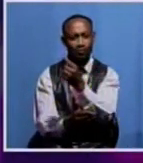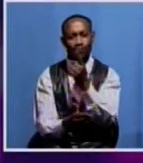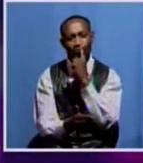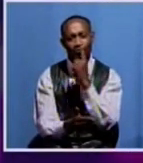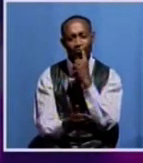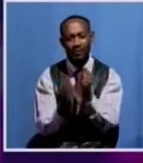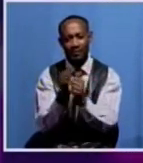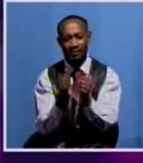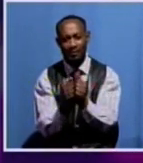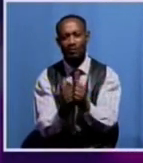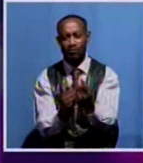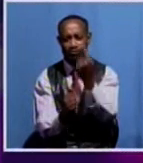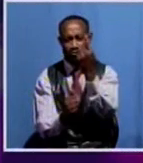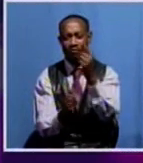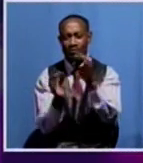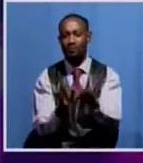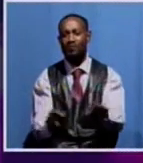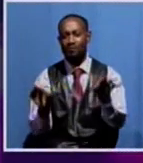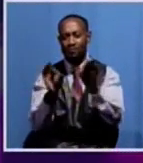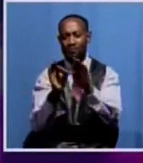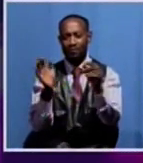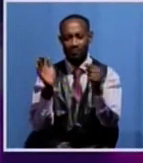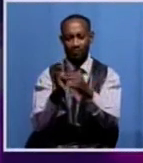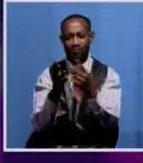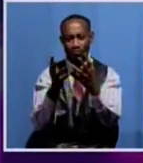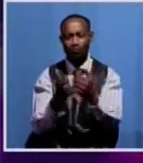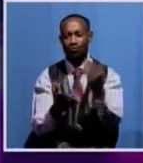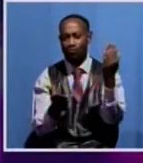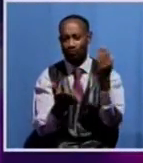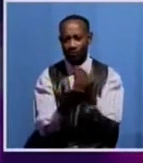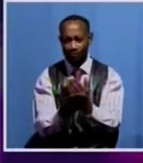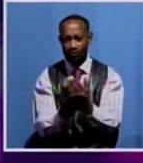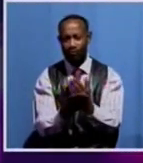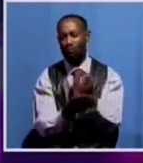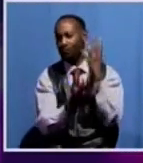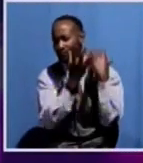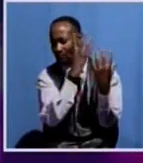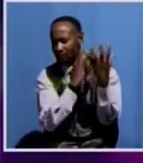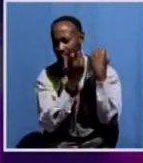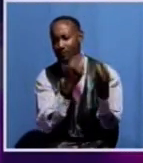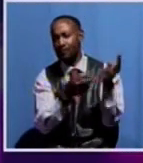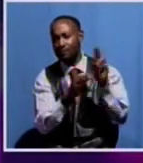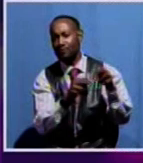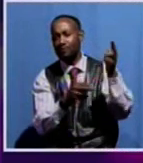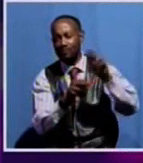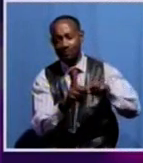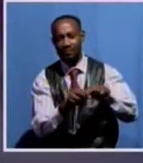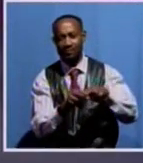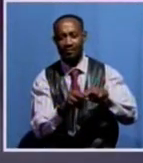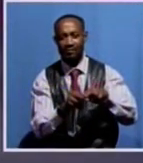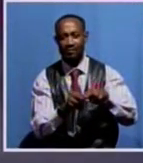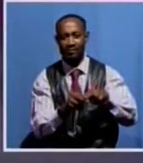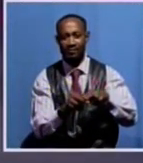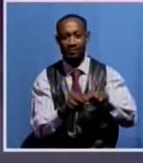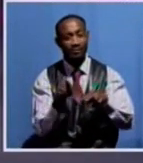stringent, that you want to stop accrual of arrears. And I suppose arrears are accrued